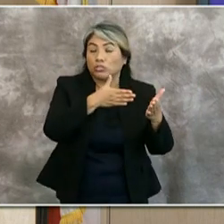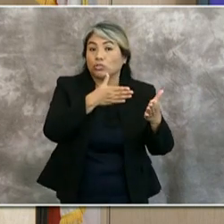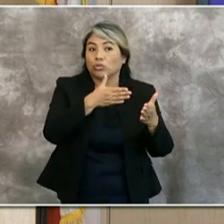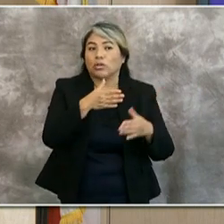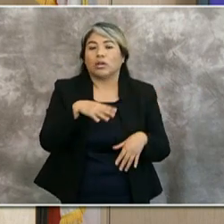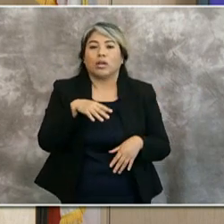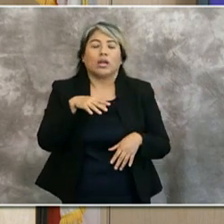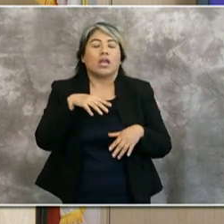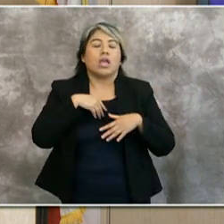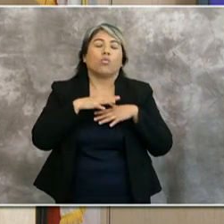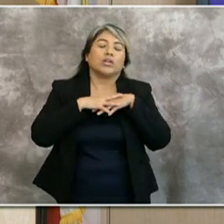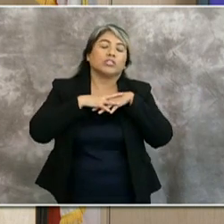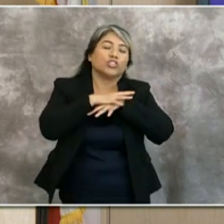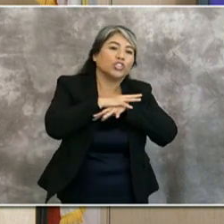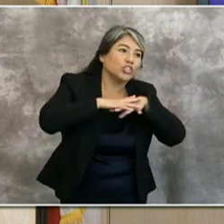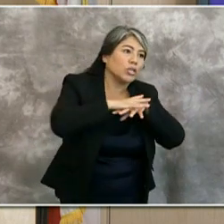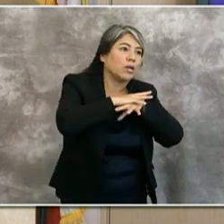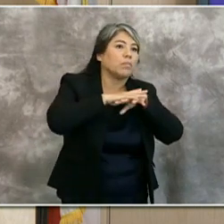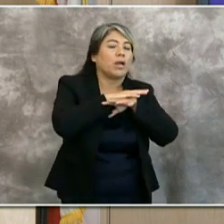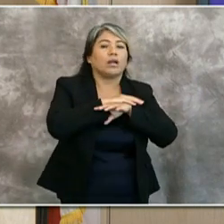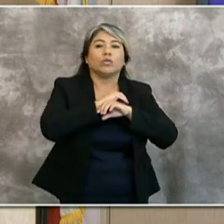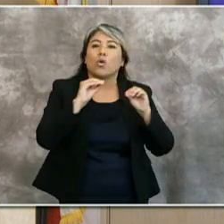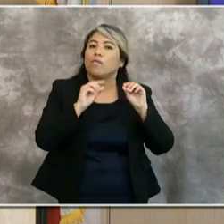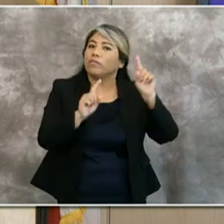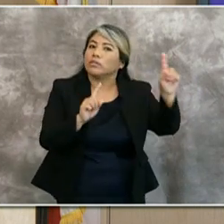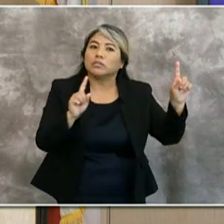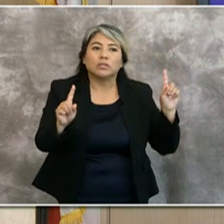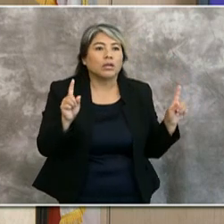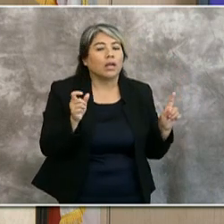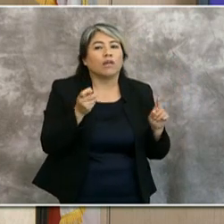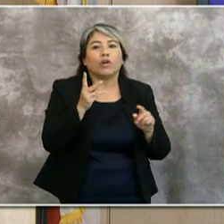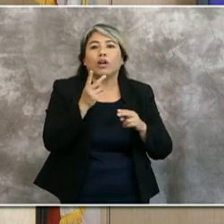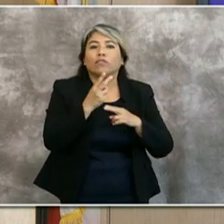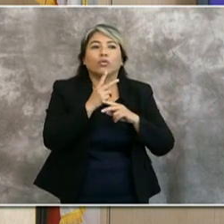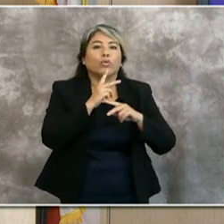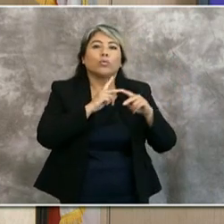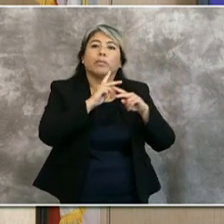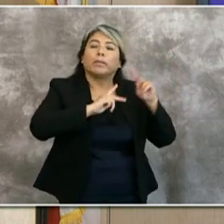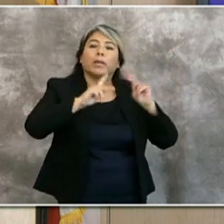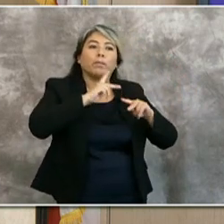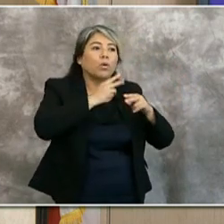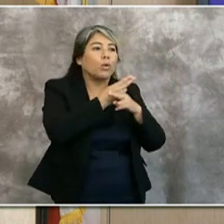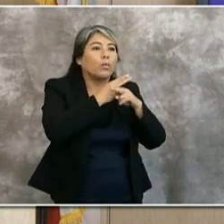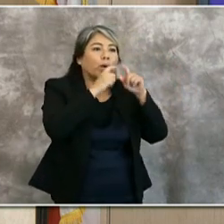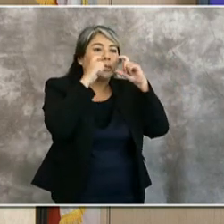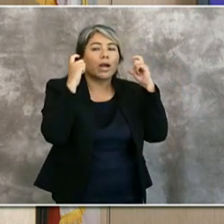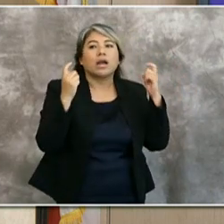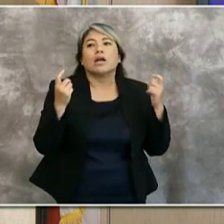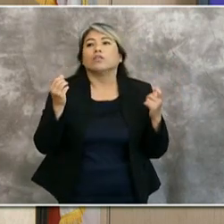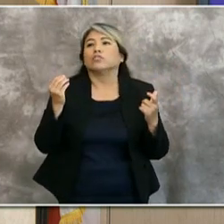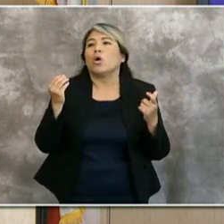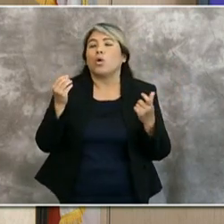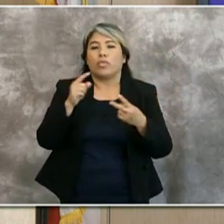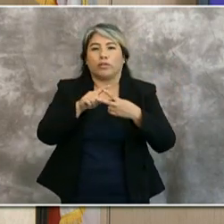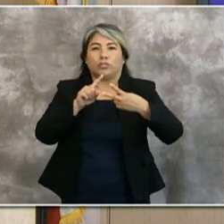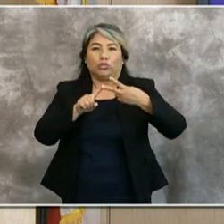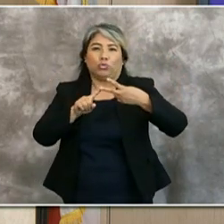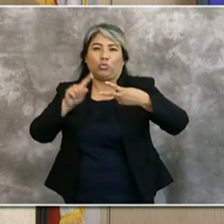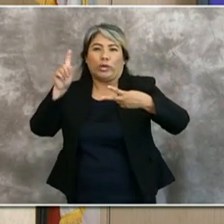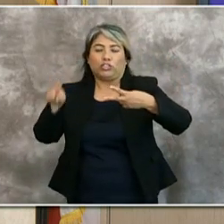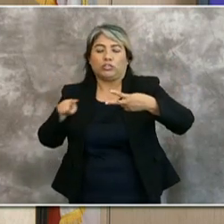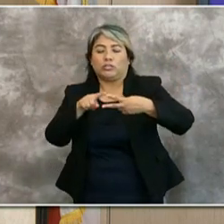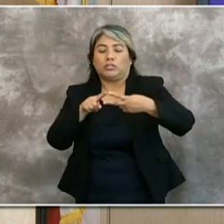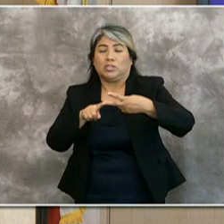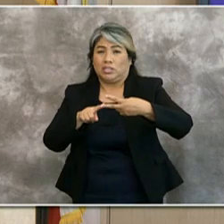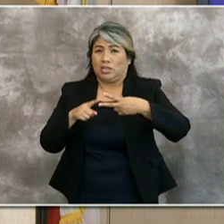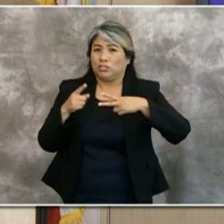was jam-packed, no physically distancing, very few people wearing masks. So sort of a two-pronged question here.